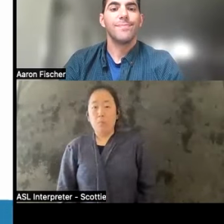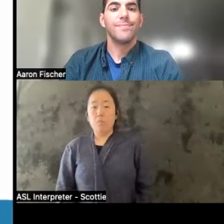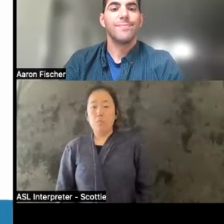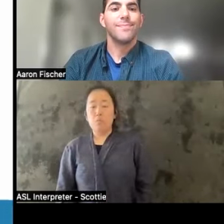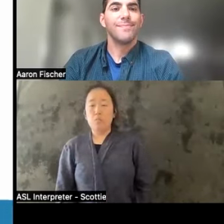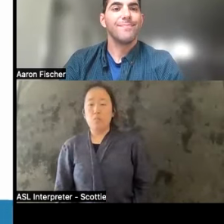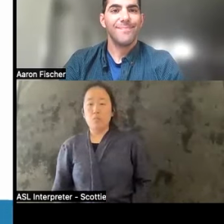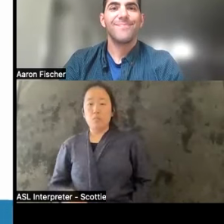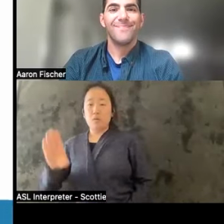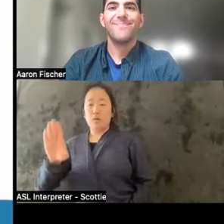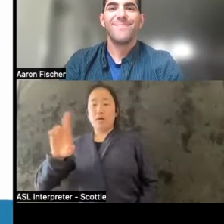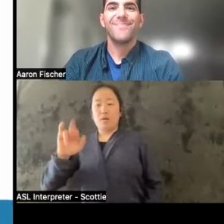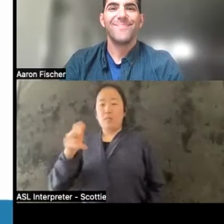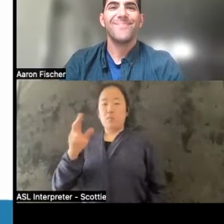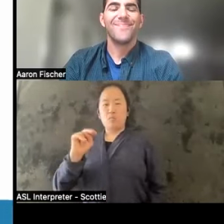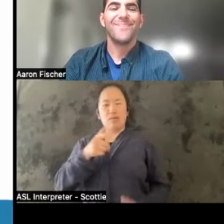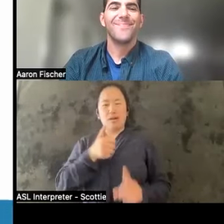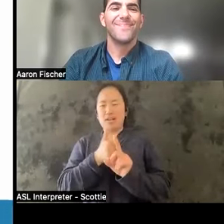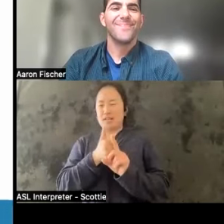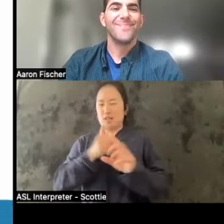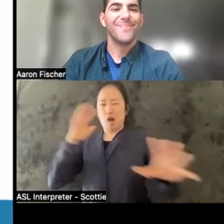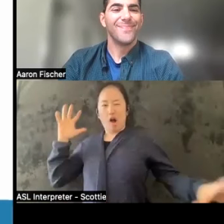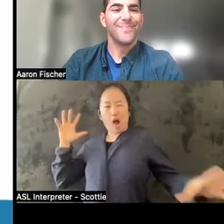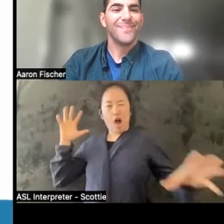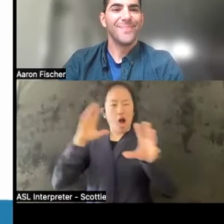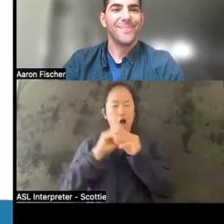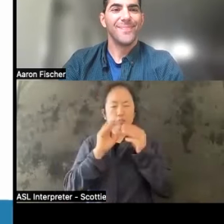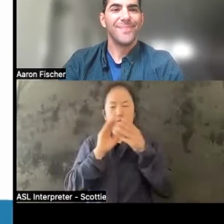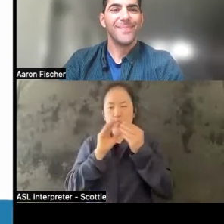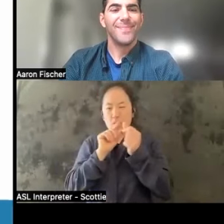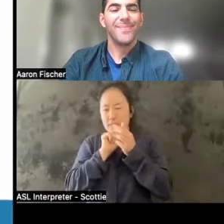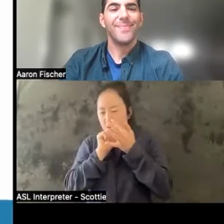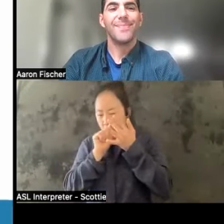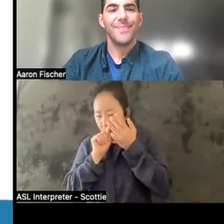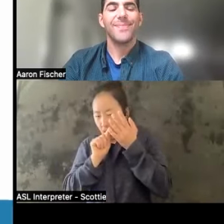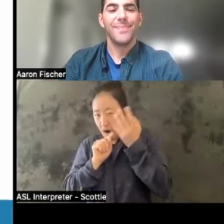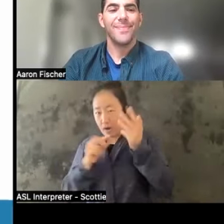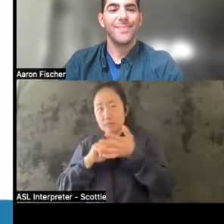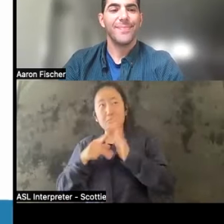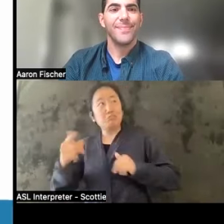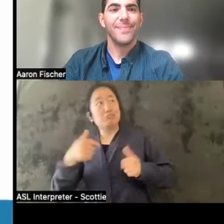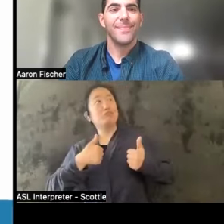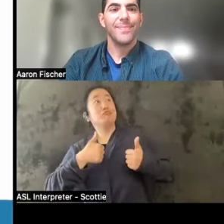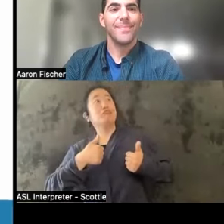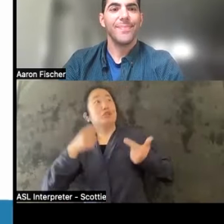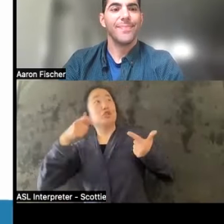Brian's been so comprehensive, we haven't needed to jump in to supplement.